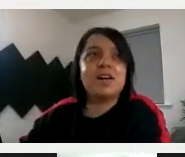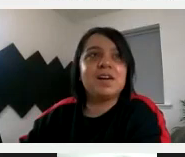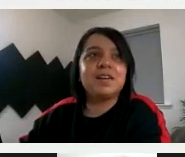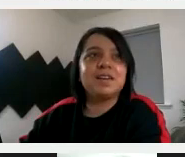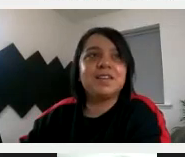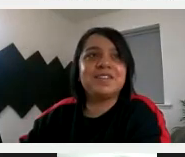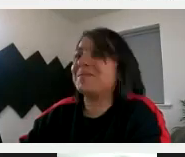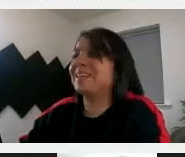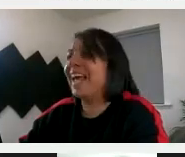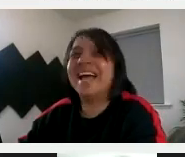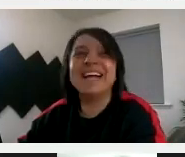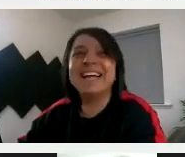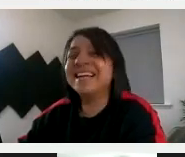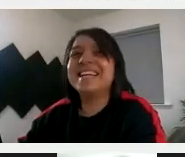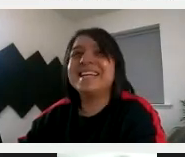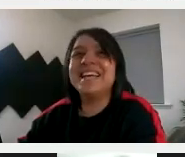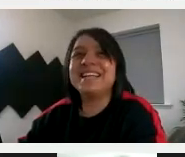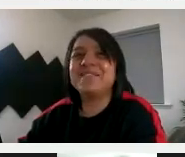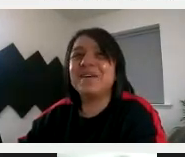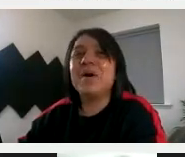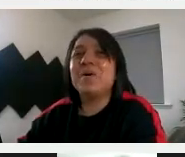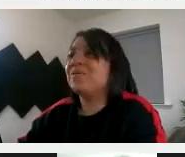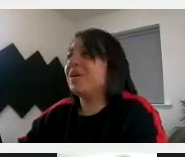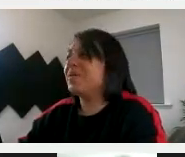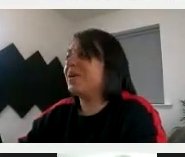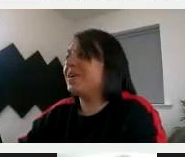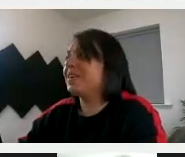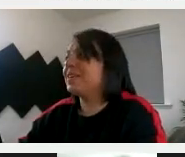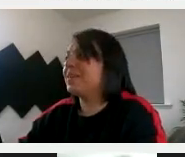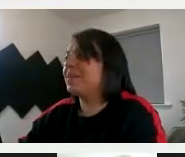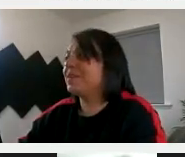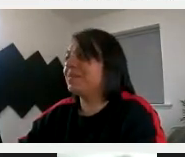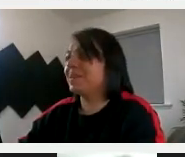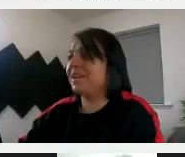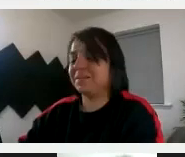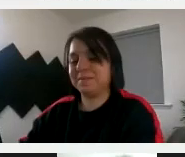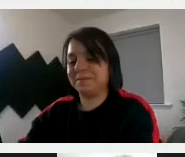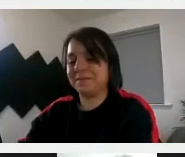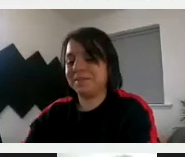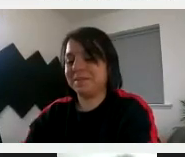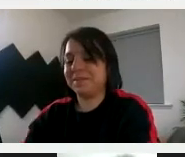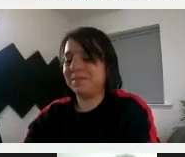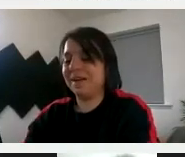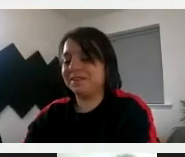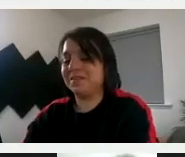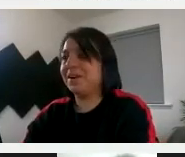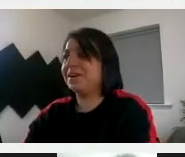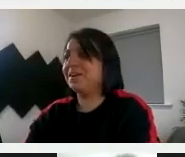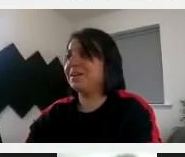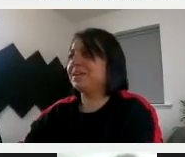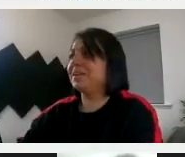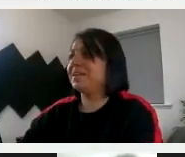Chips. Chips. Yes, that's right. Right one. So I'm going to put chips here. What else have we